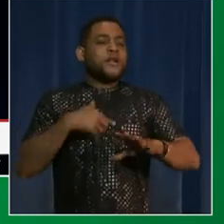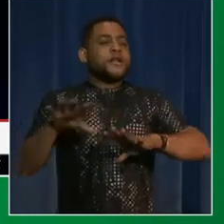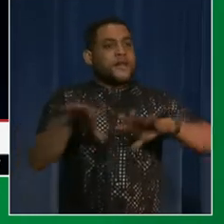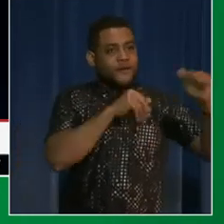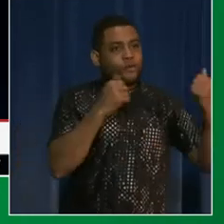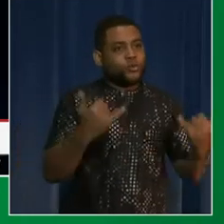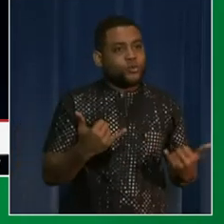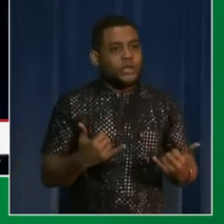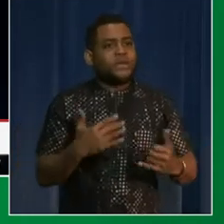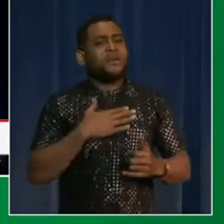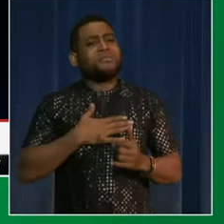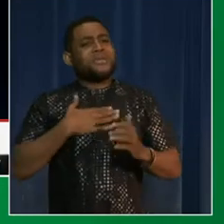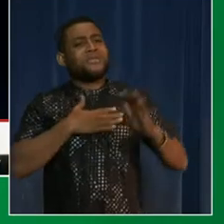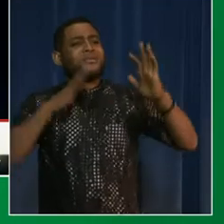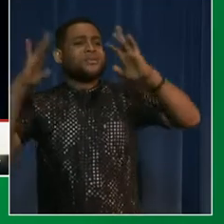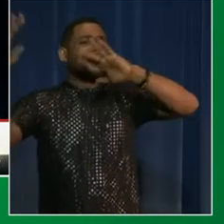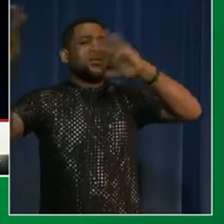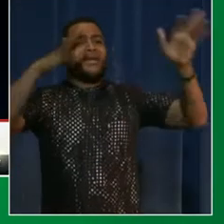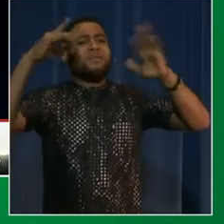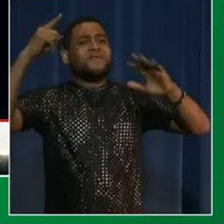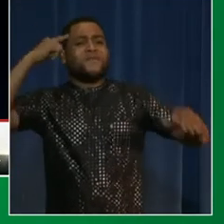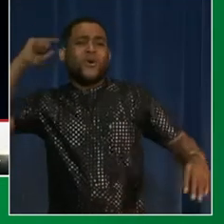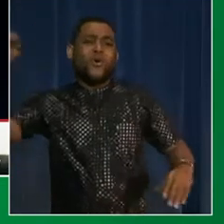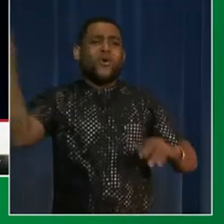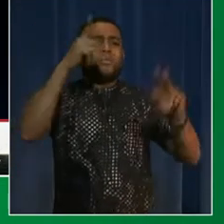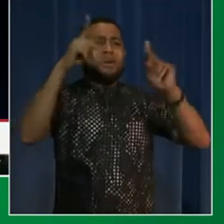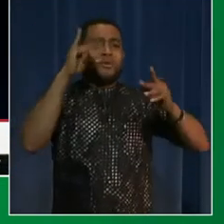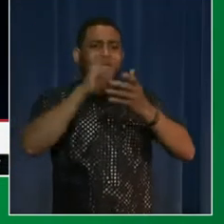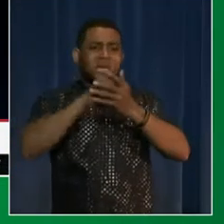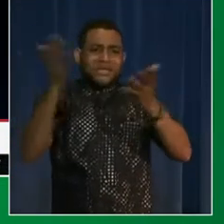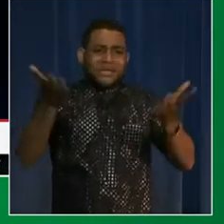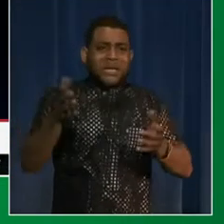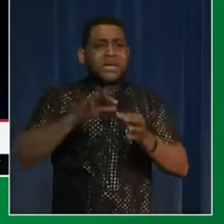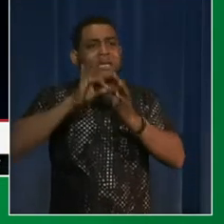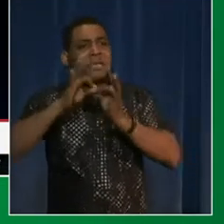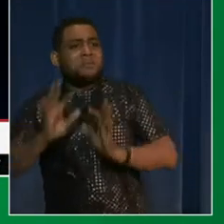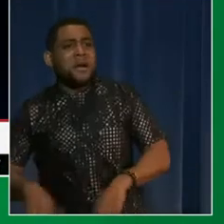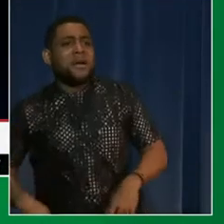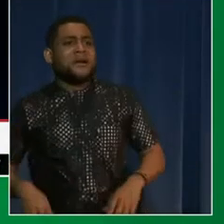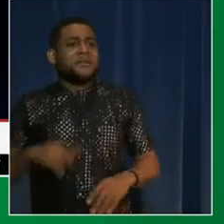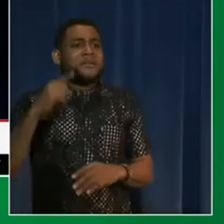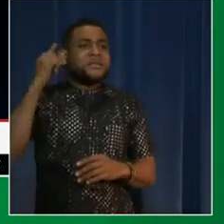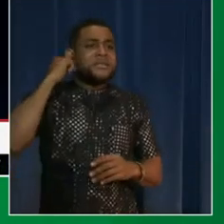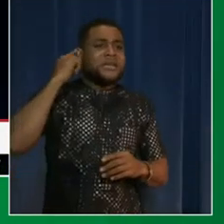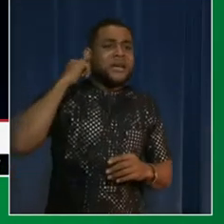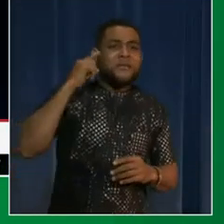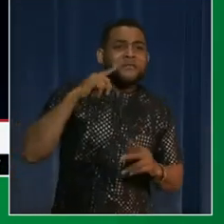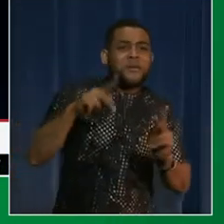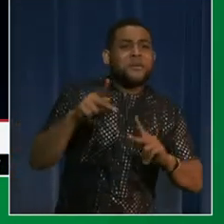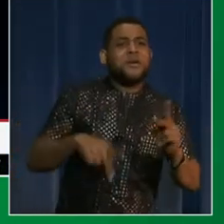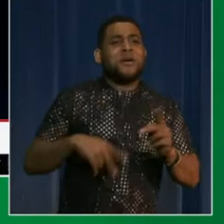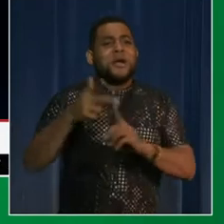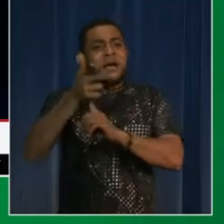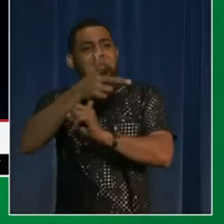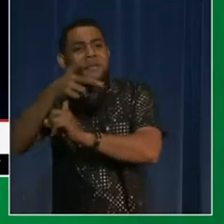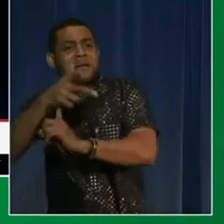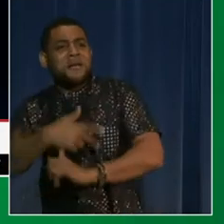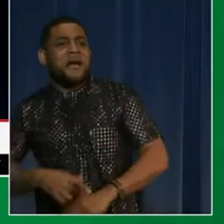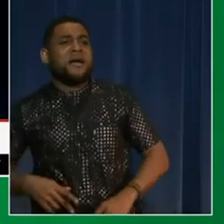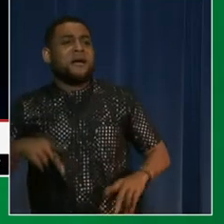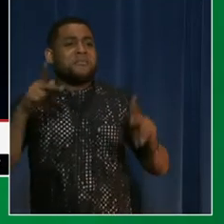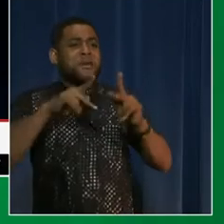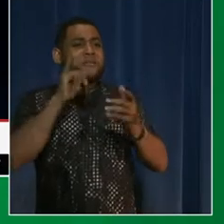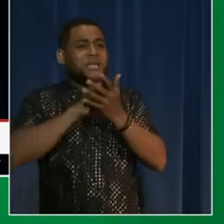give a round of applause to all the folks who are here, from the interpreters to the camera folks to the soundboard to the people who checked us in.